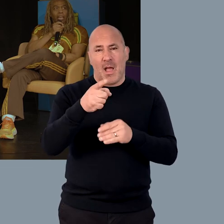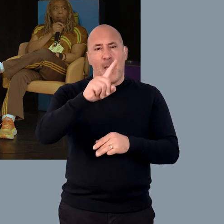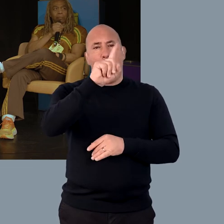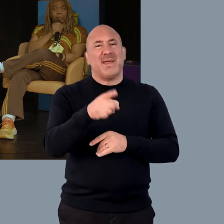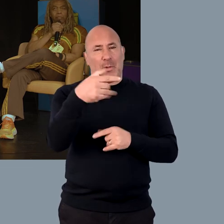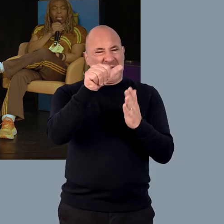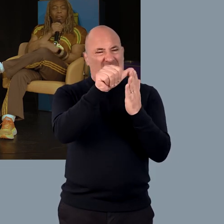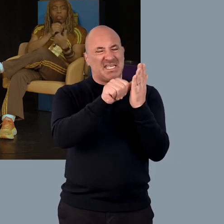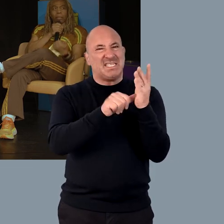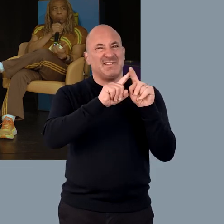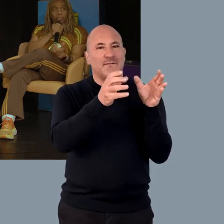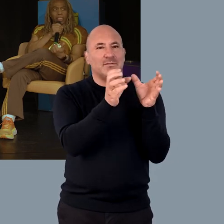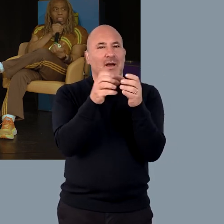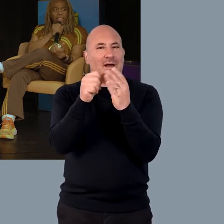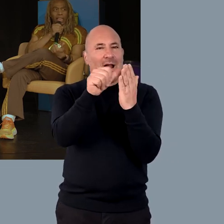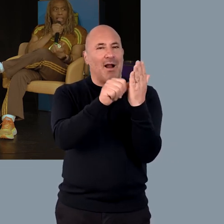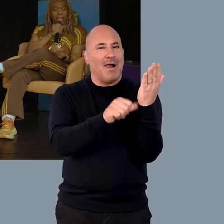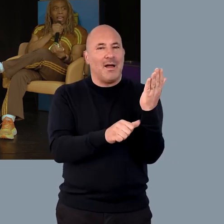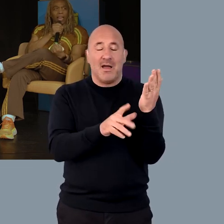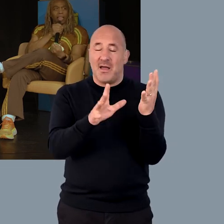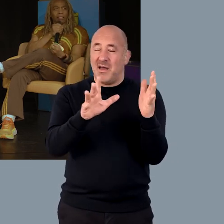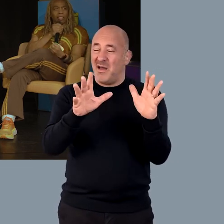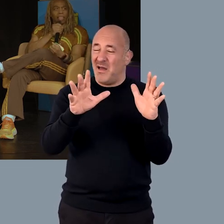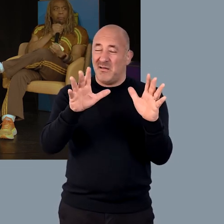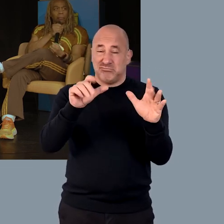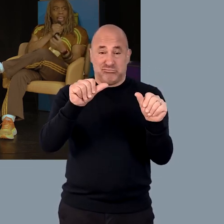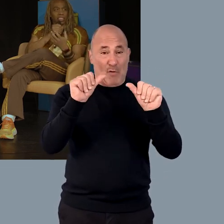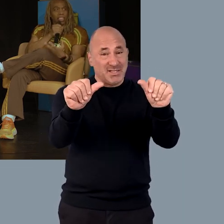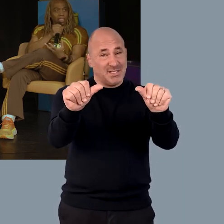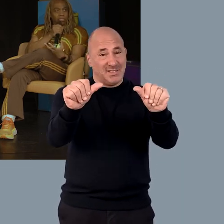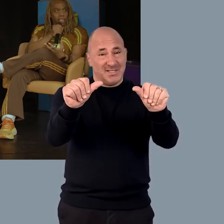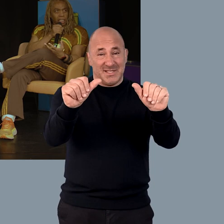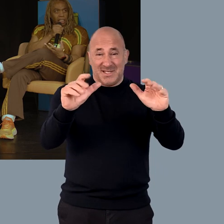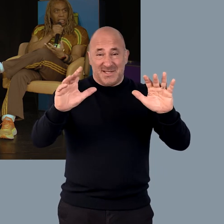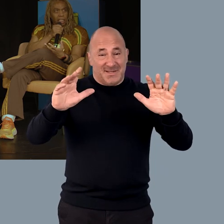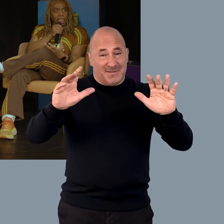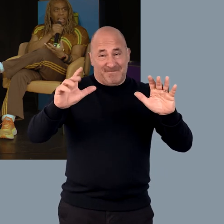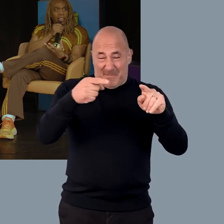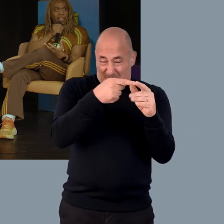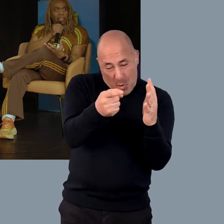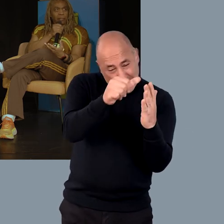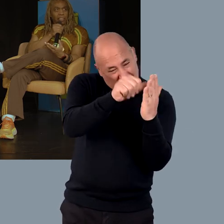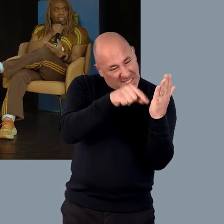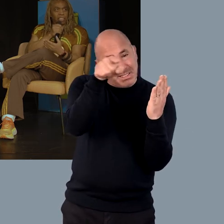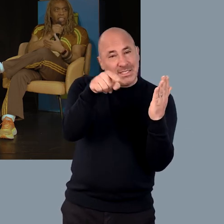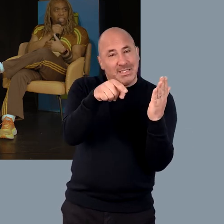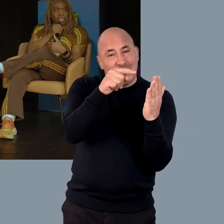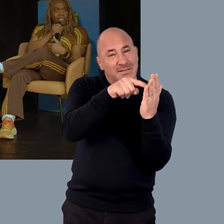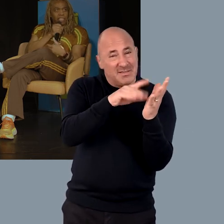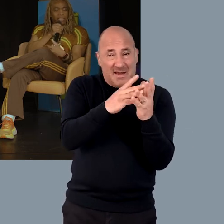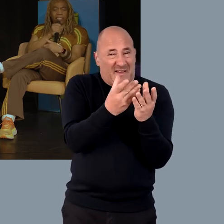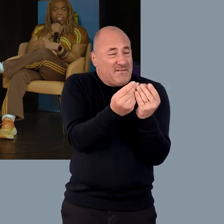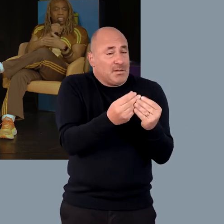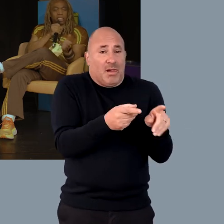um um all the people you've listed there i i passionately agree that uh they're just